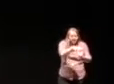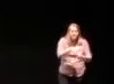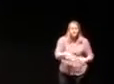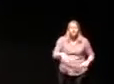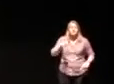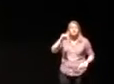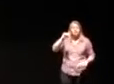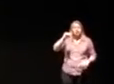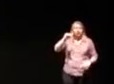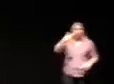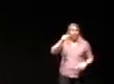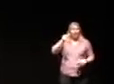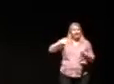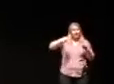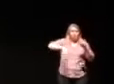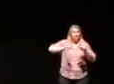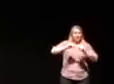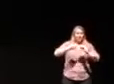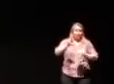get Saga next week, number 30.